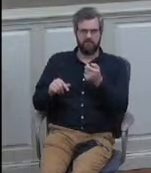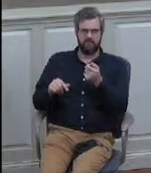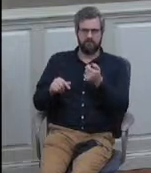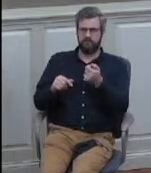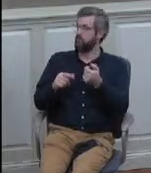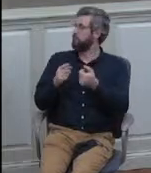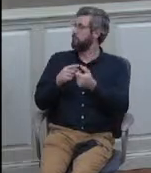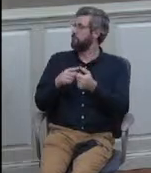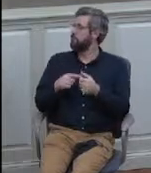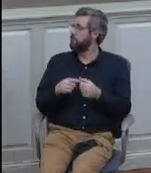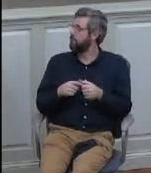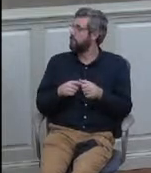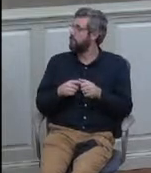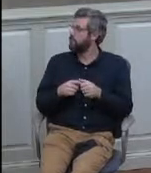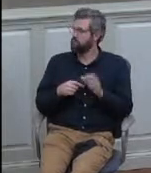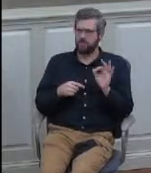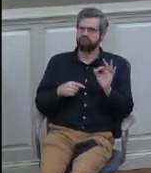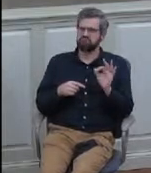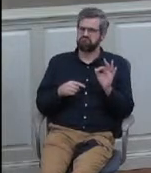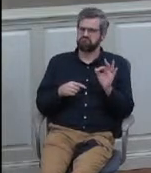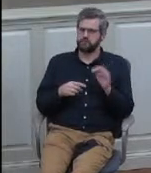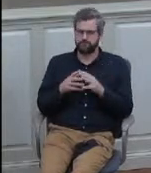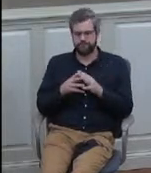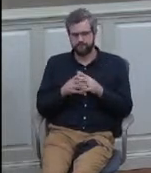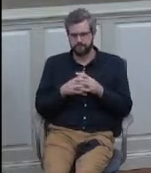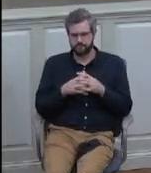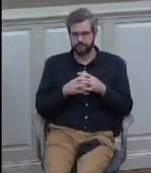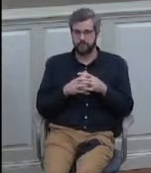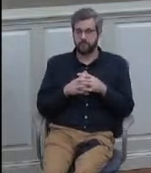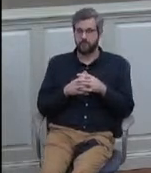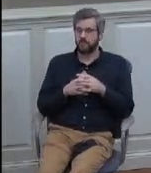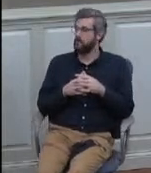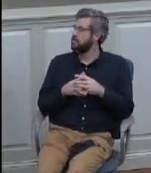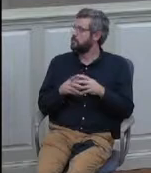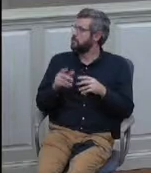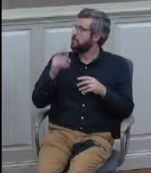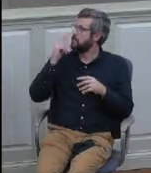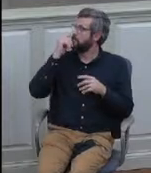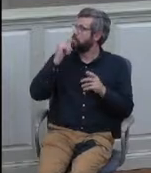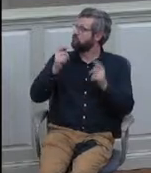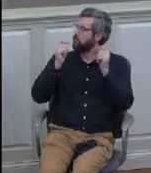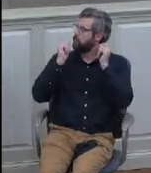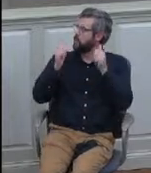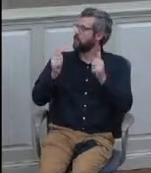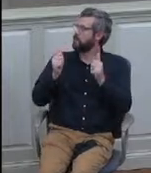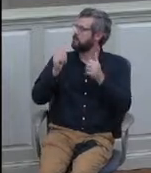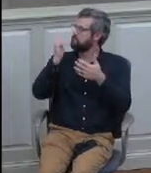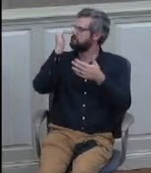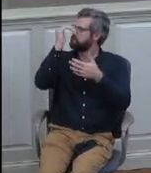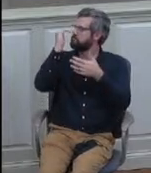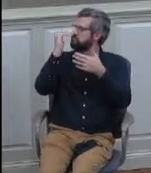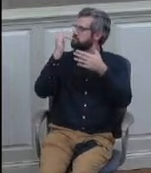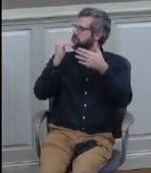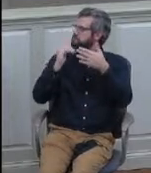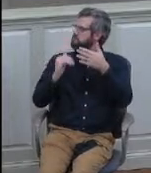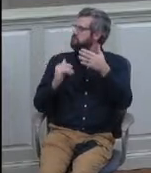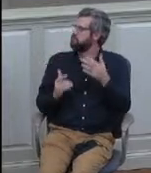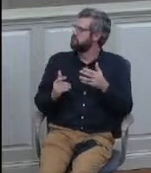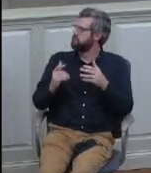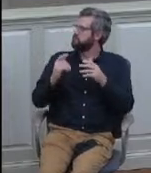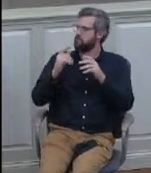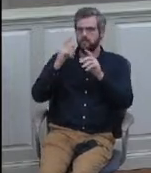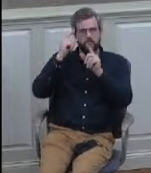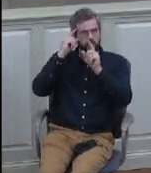No, I got it. Okay, there we go. All right. So just real quick, these are just some of our goals